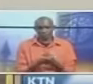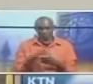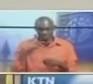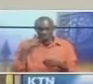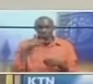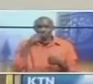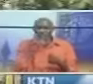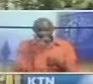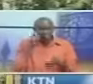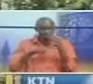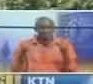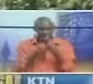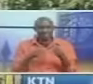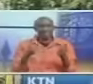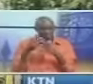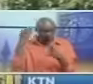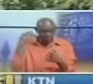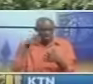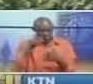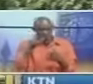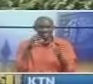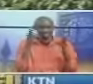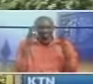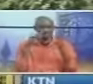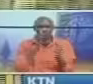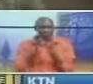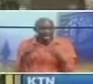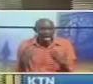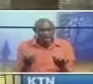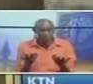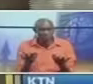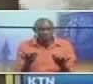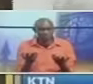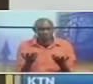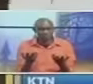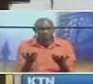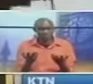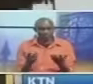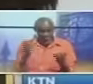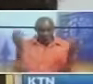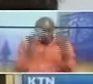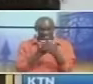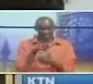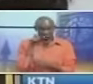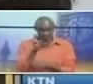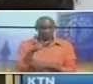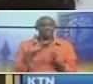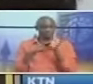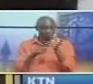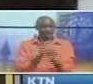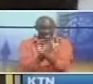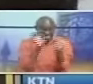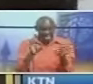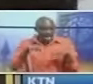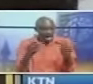Ever wondered what goes behind the scenes to prepare for the national holiday celebrations? Tonight, we'll show you